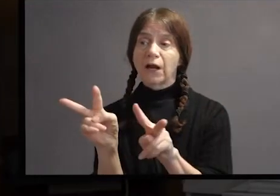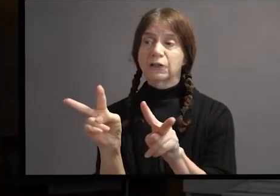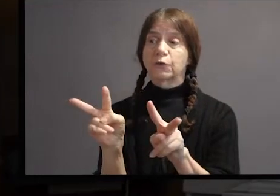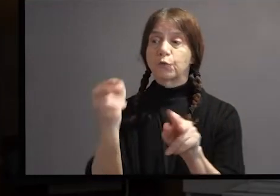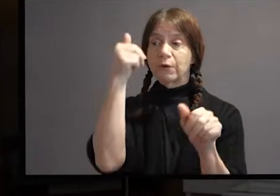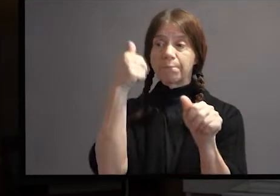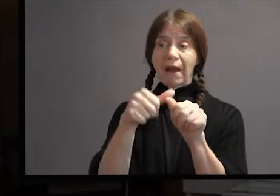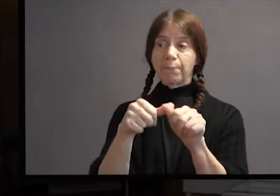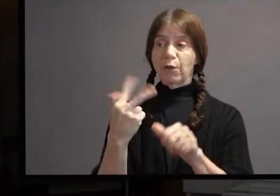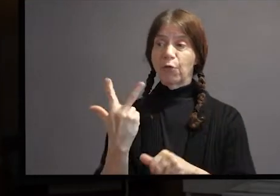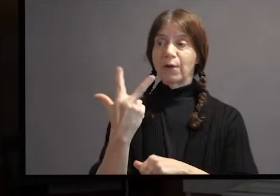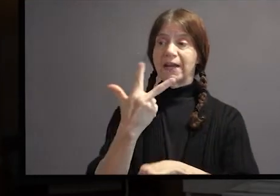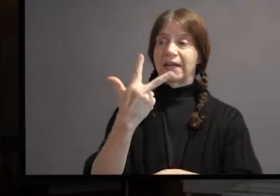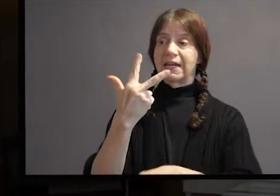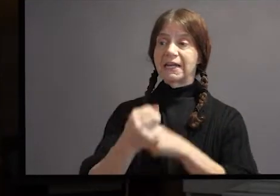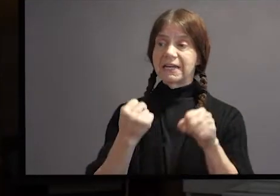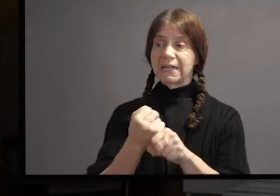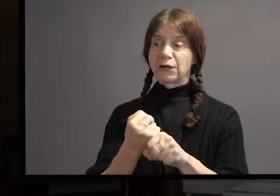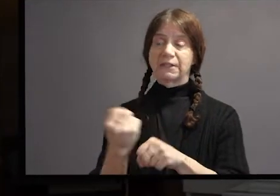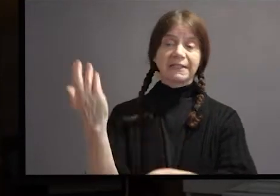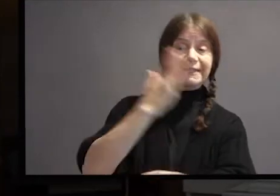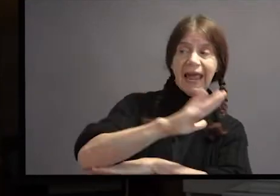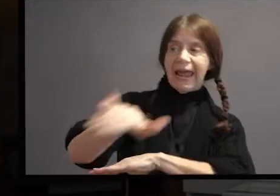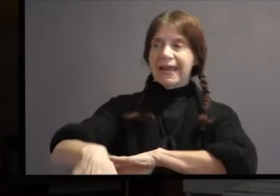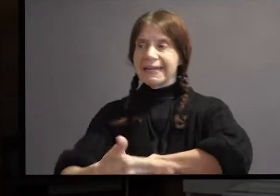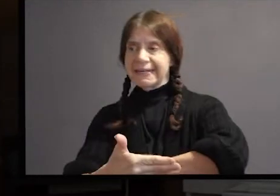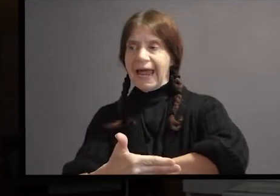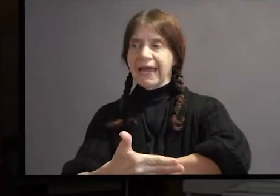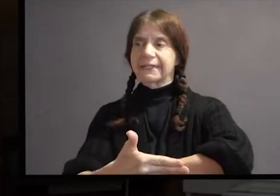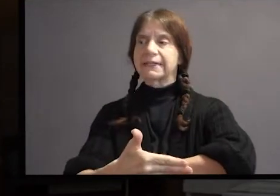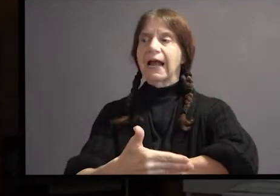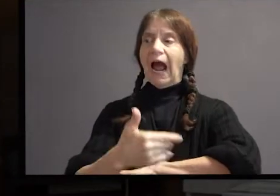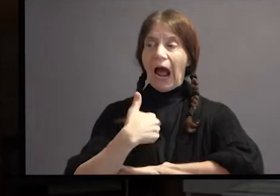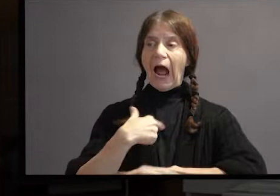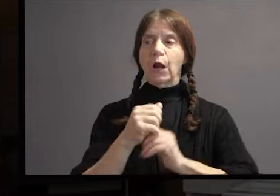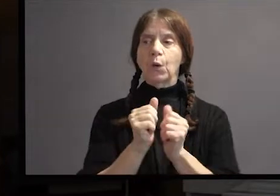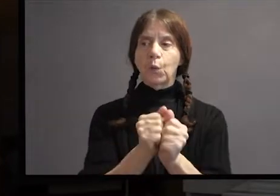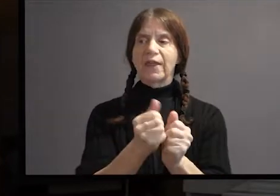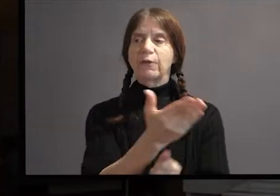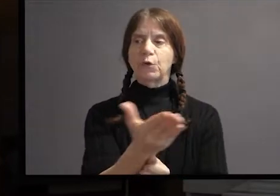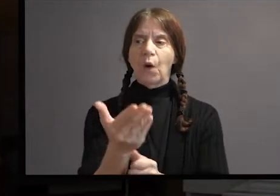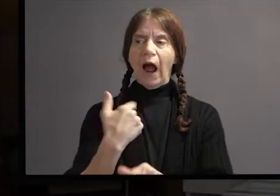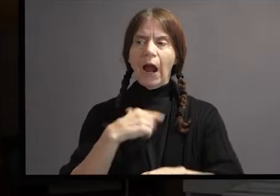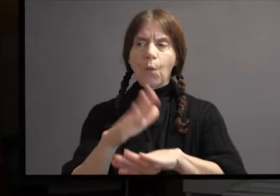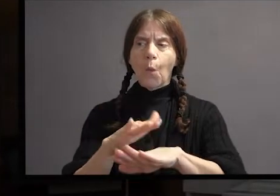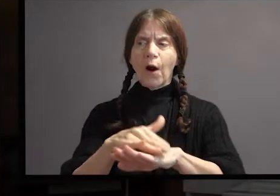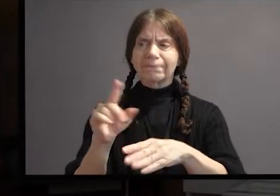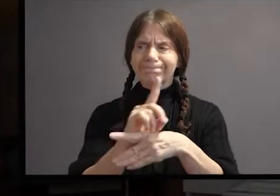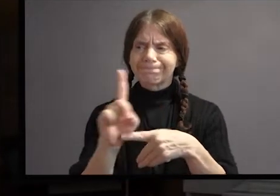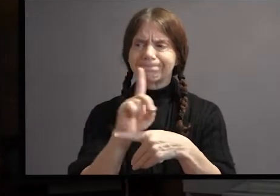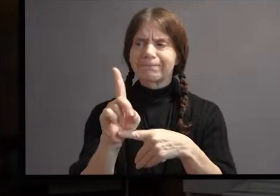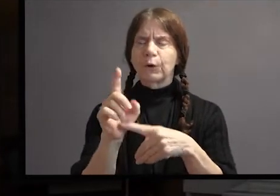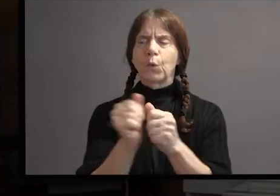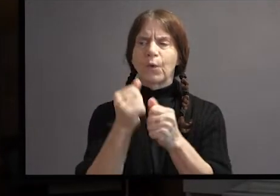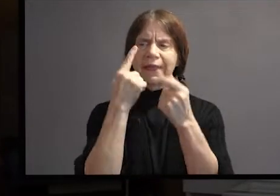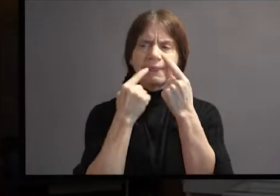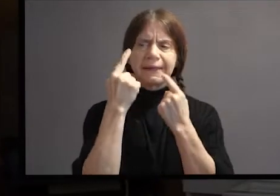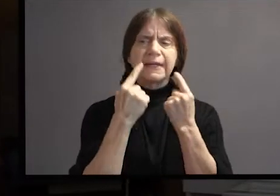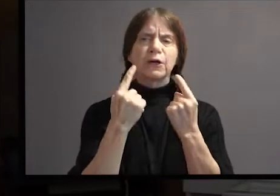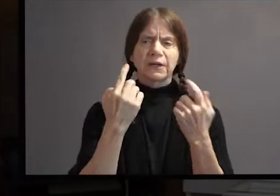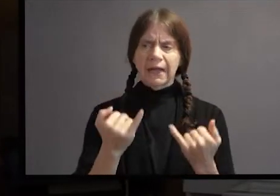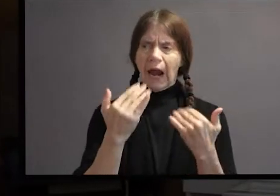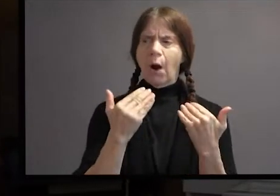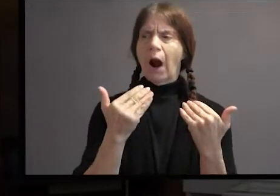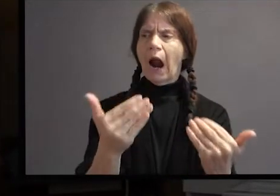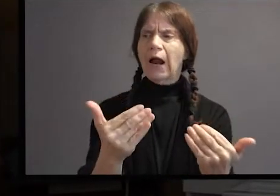3 years, I did not cease night or day to admonish everyone with tears. And now I commend you